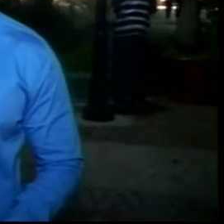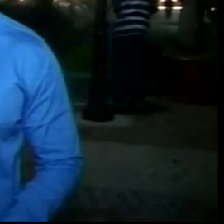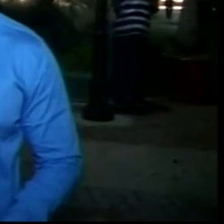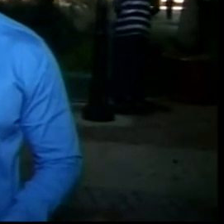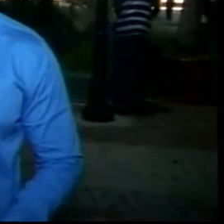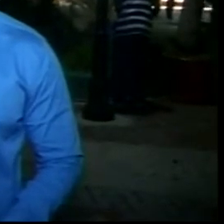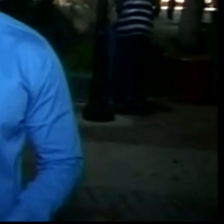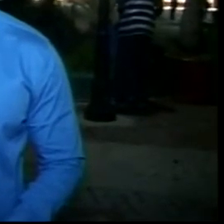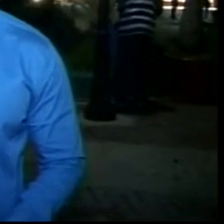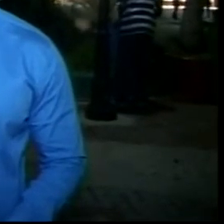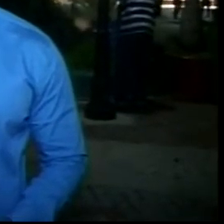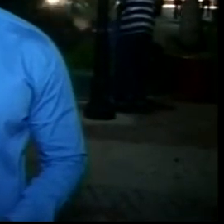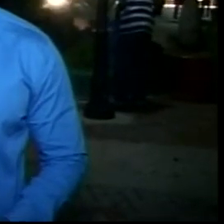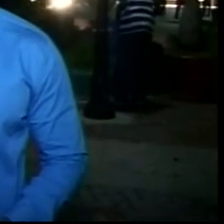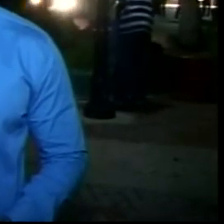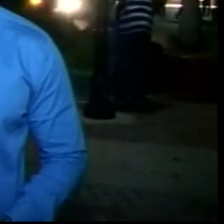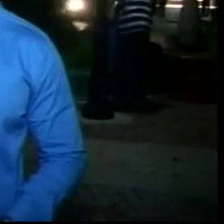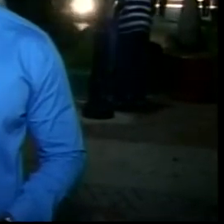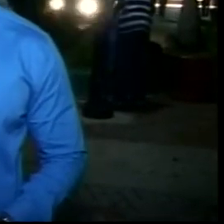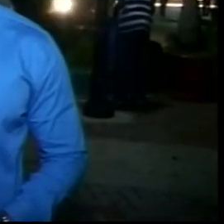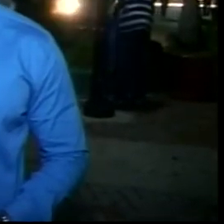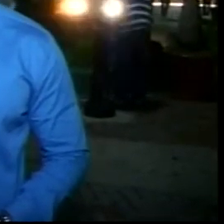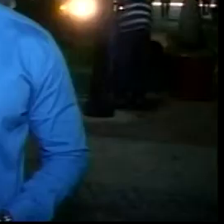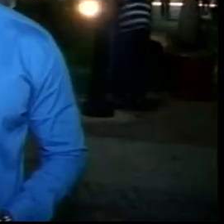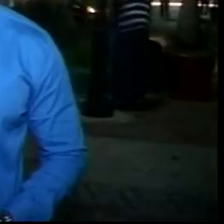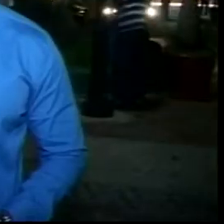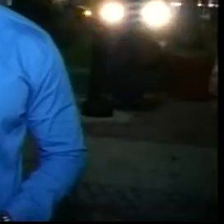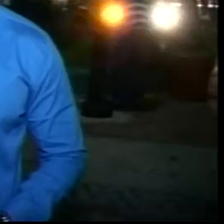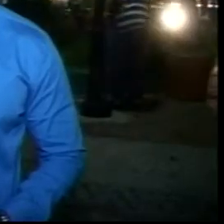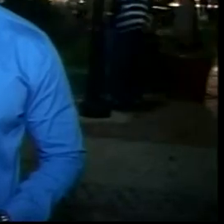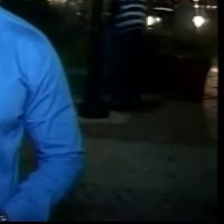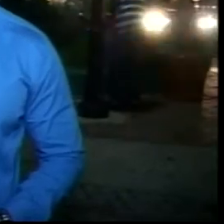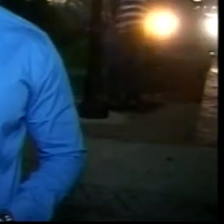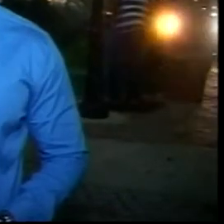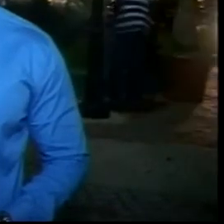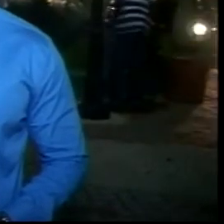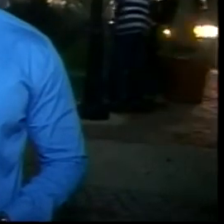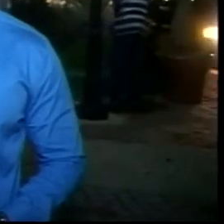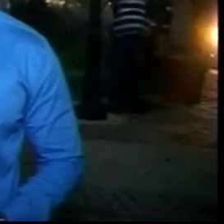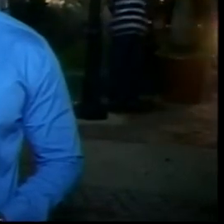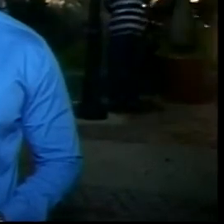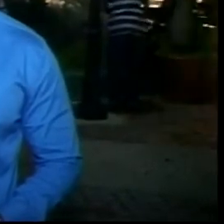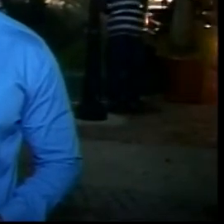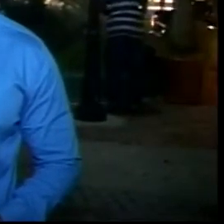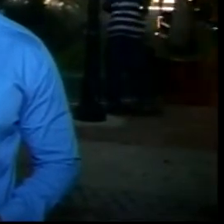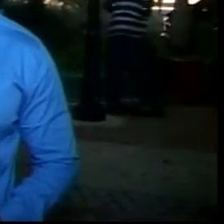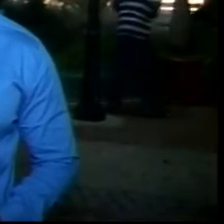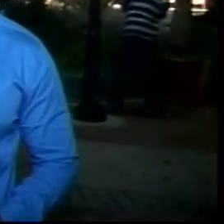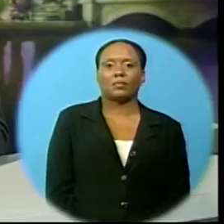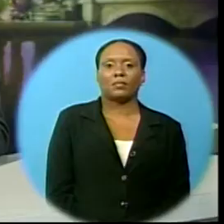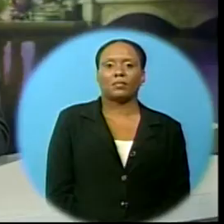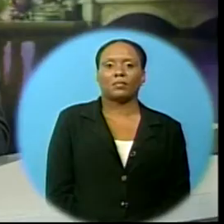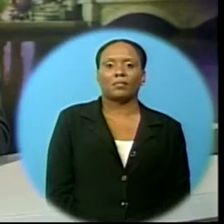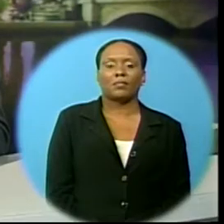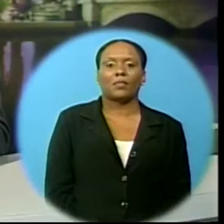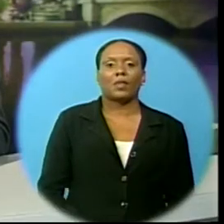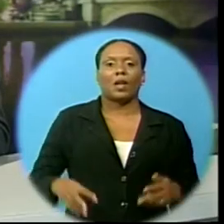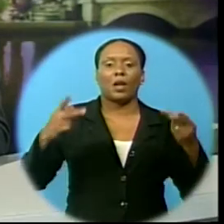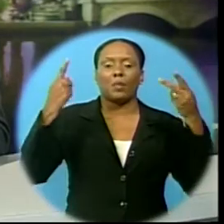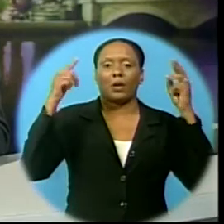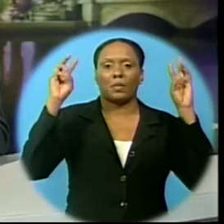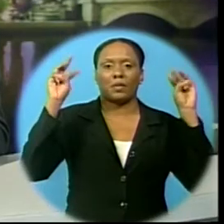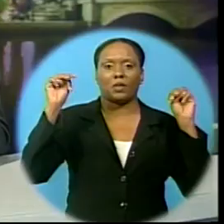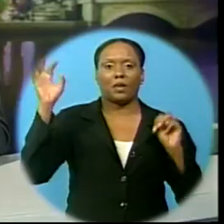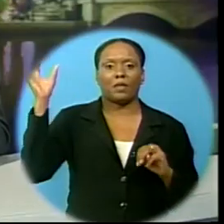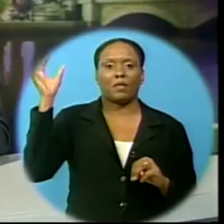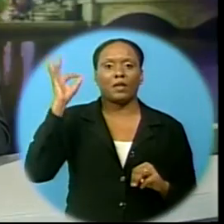most needy and homeless people right here in the city. I'm Shane Seeley for CBC News. Meanwhile,